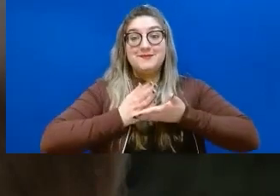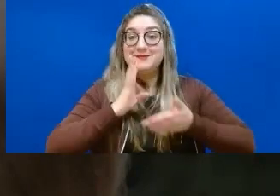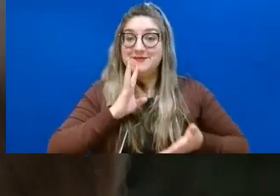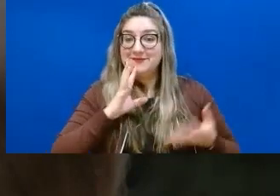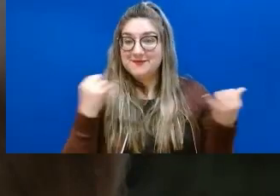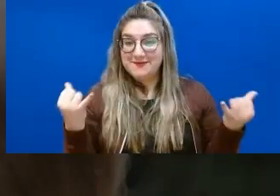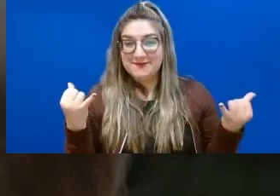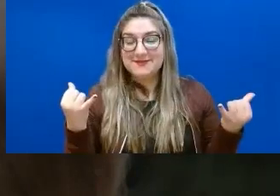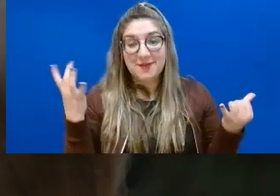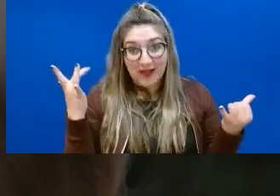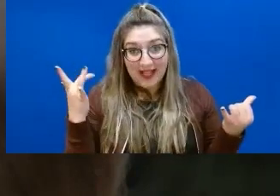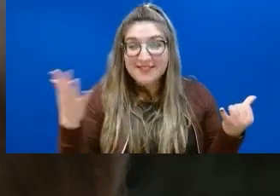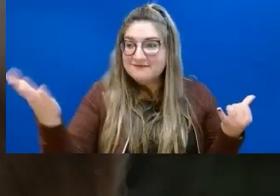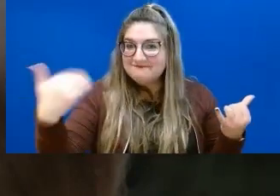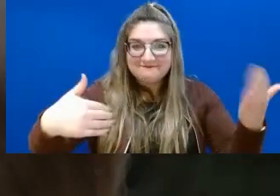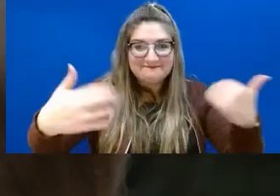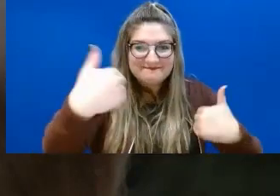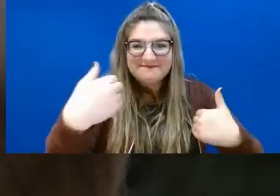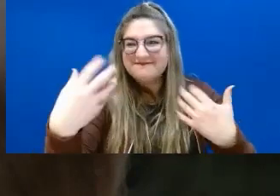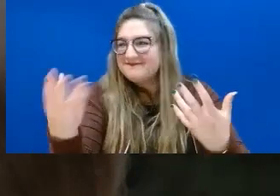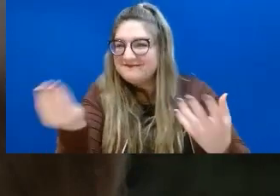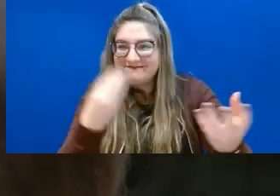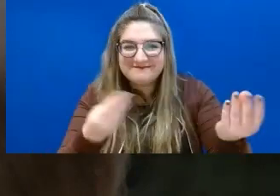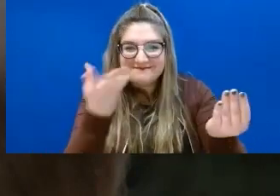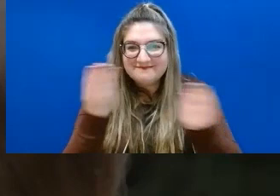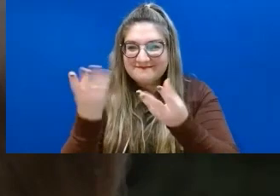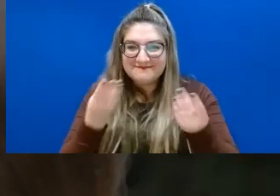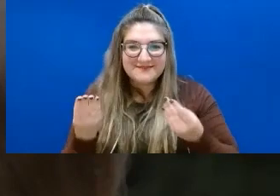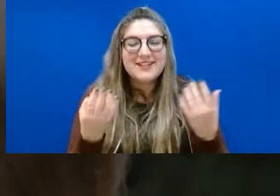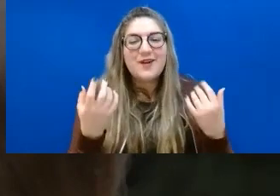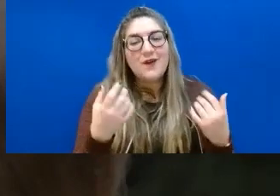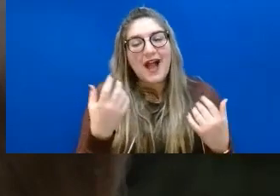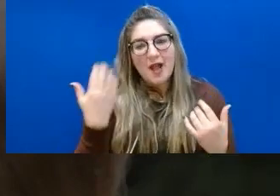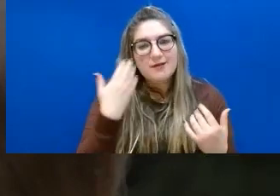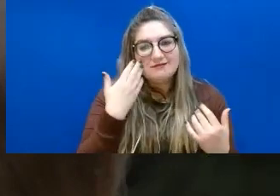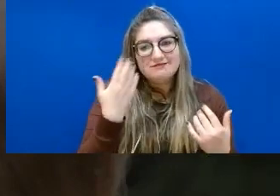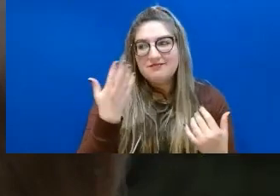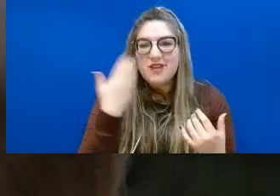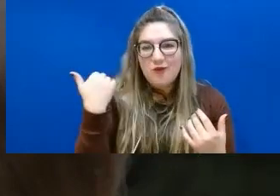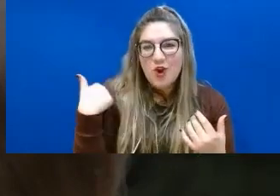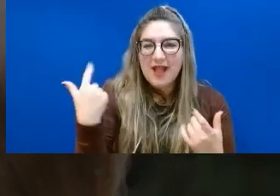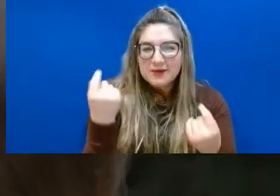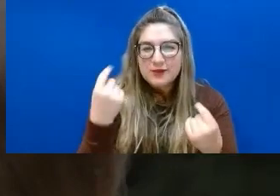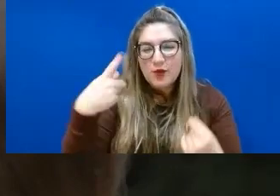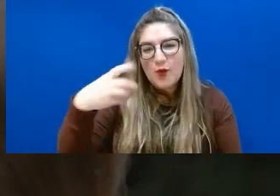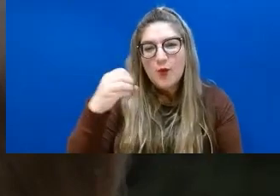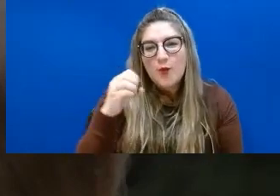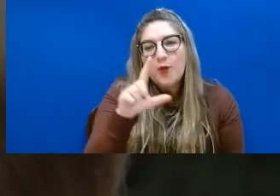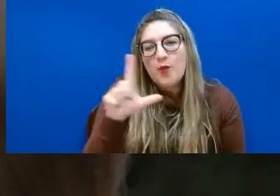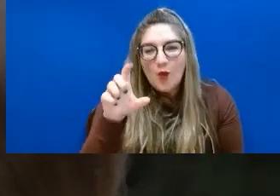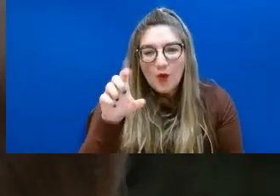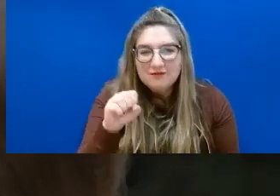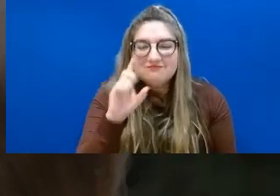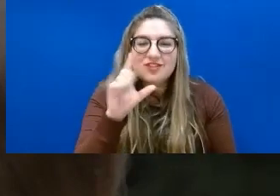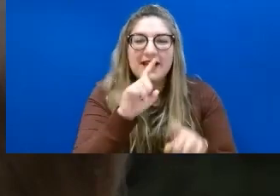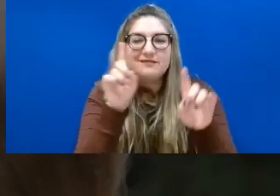We want to hear from you. So I did a poll everywhere activity that I'll pull up for us in a second. And I did it so that the folks online